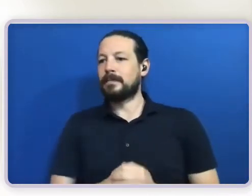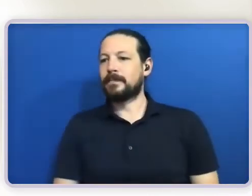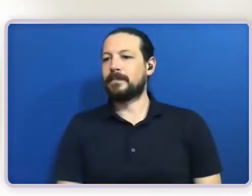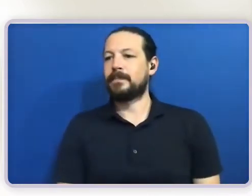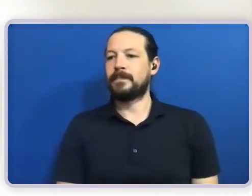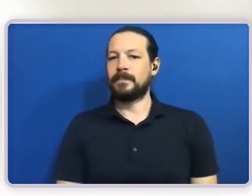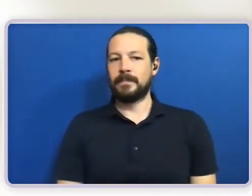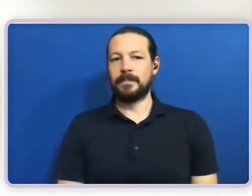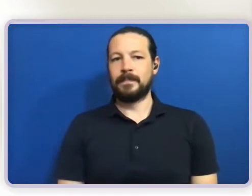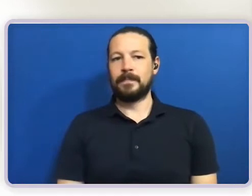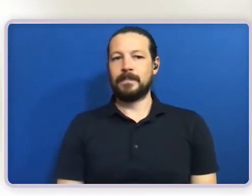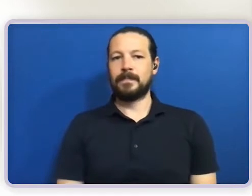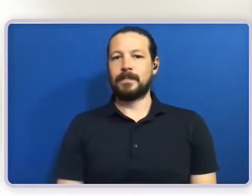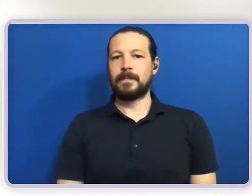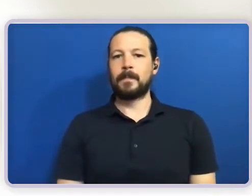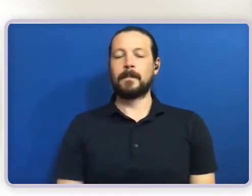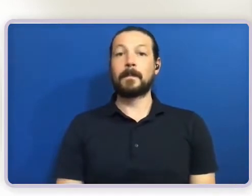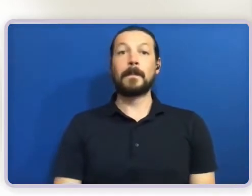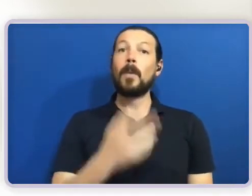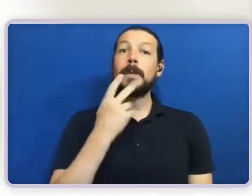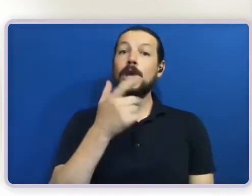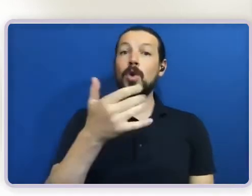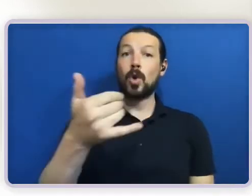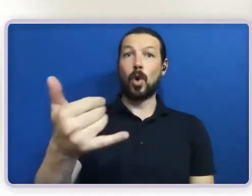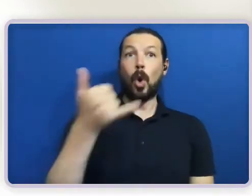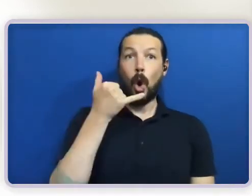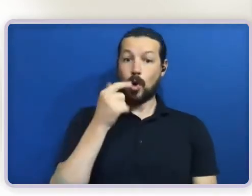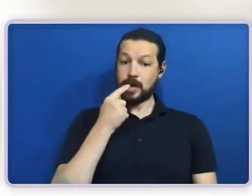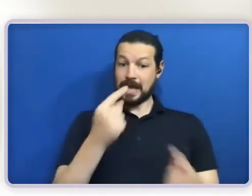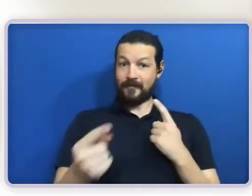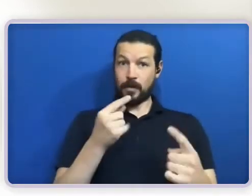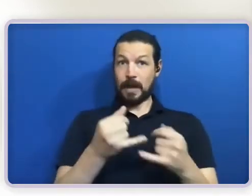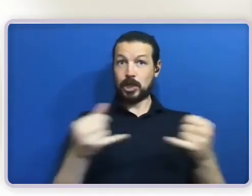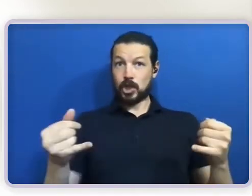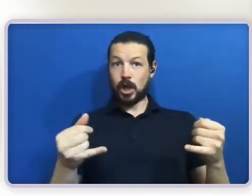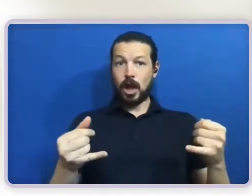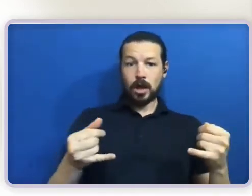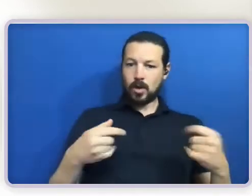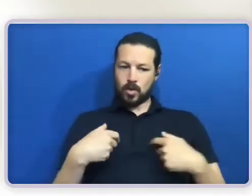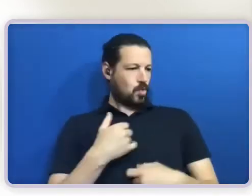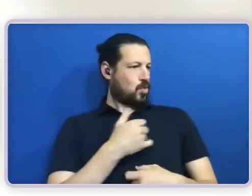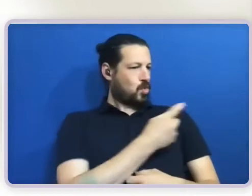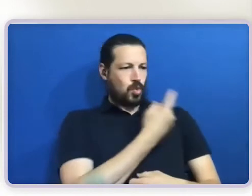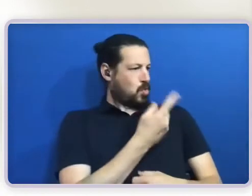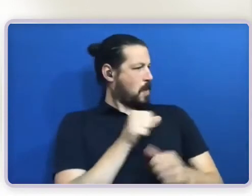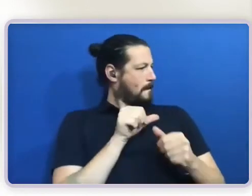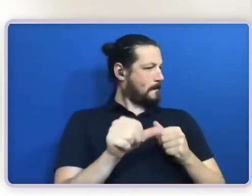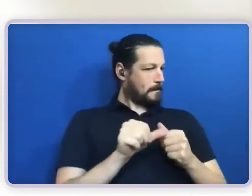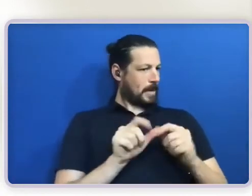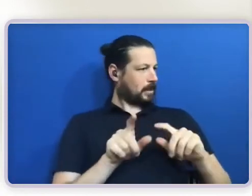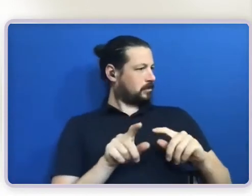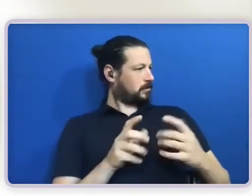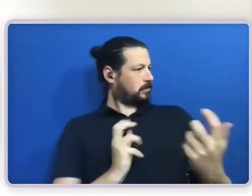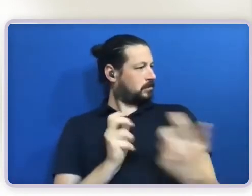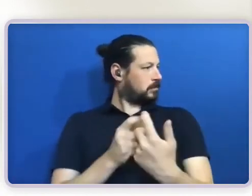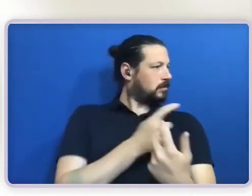That means that if someone calls our info line, we'll make sure they get the support they need from the person best able to